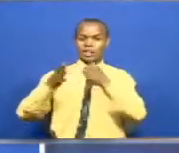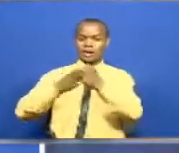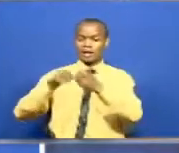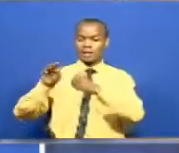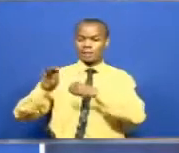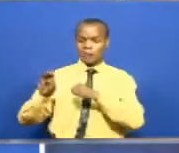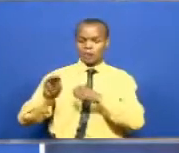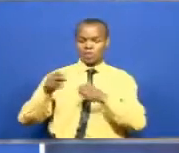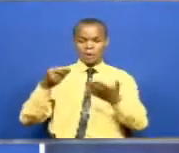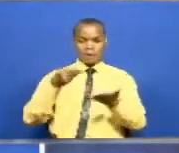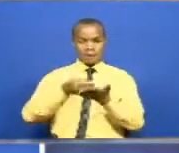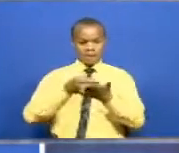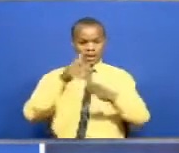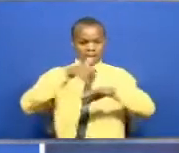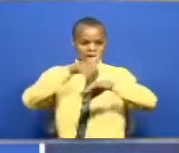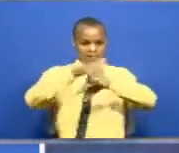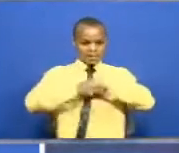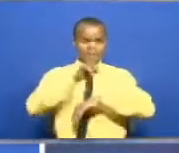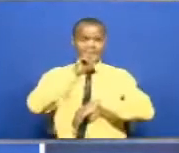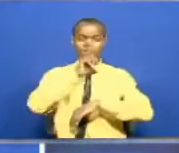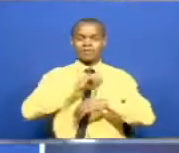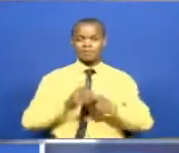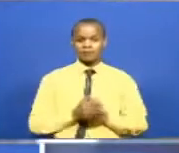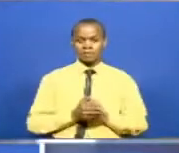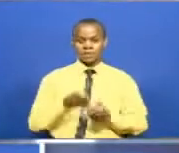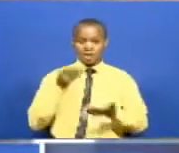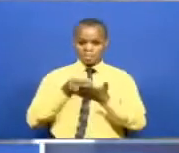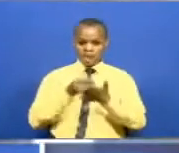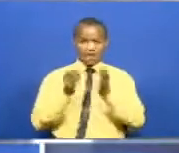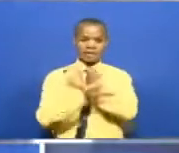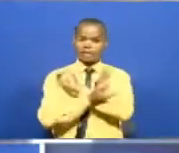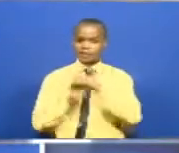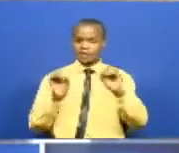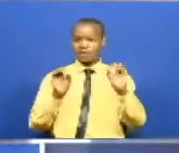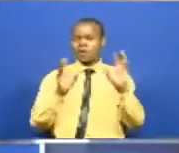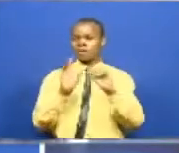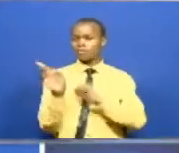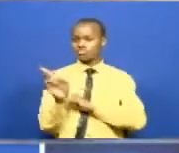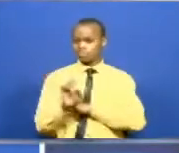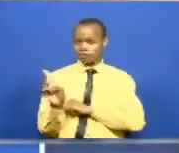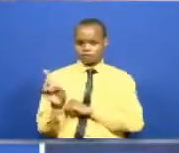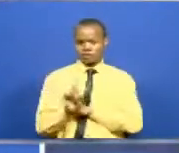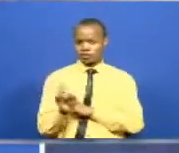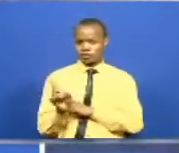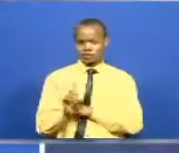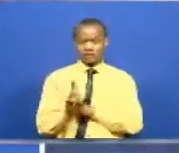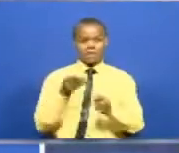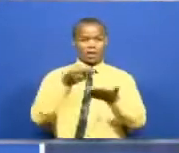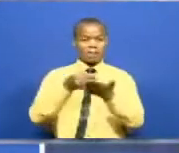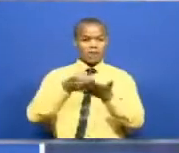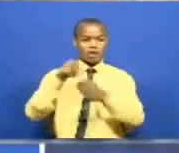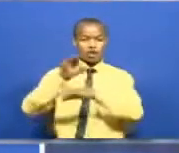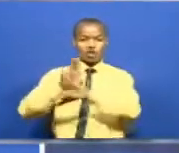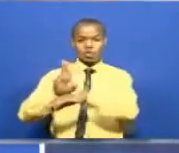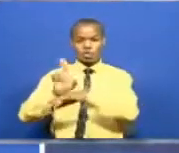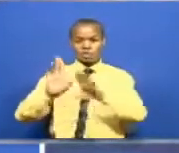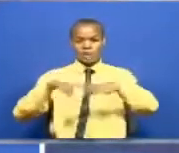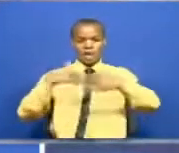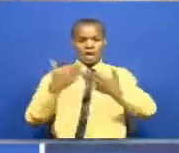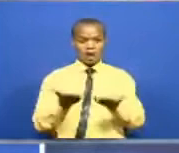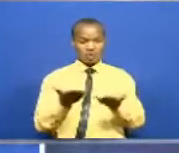directly. That money is not for anybody to steal. It is to go to the hands of the Jua